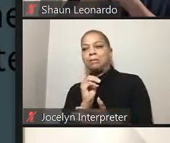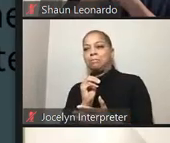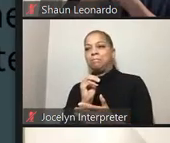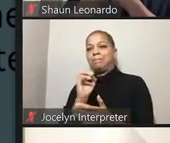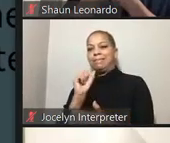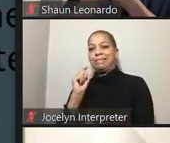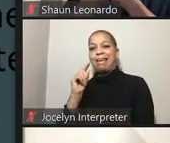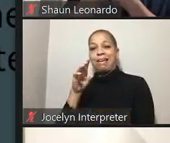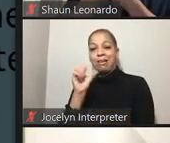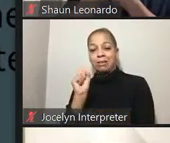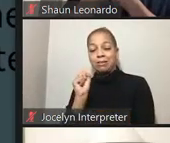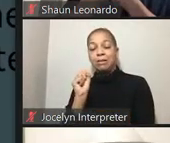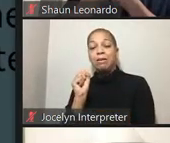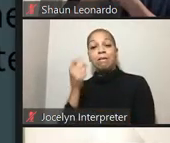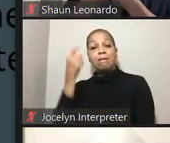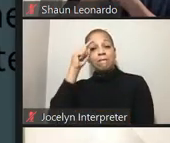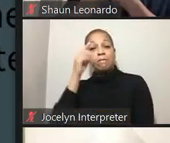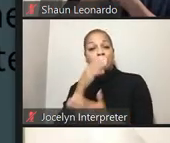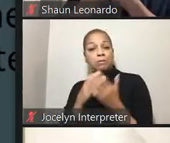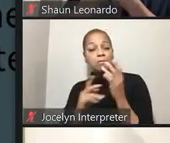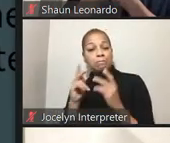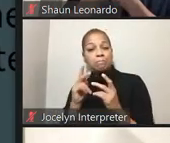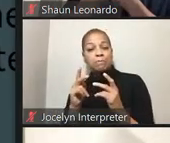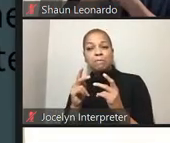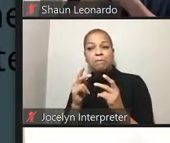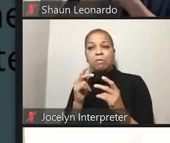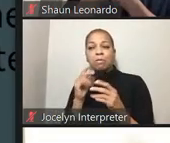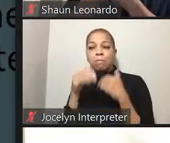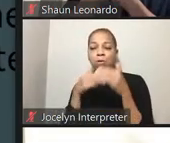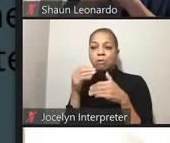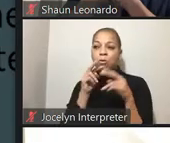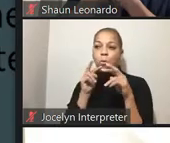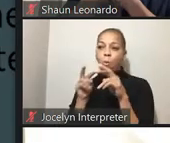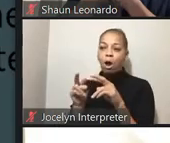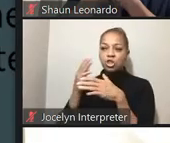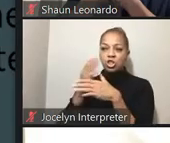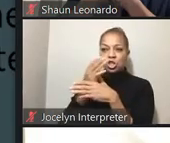For some, the process of watching and sharing viral videos